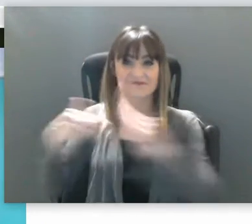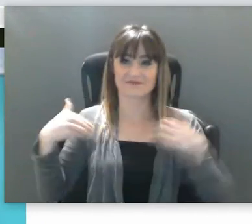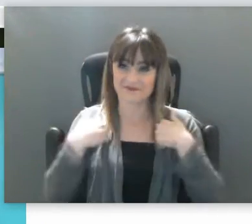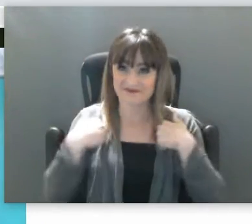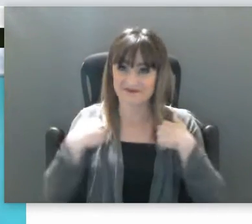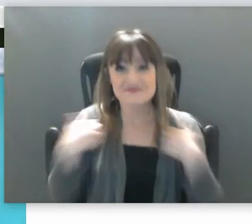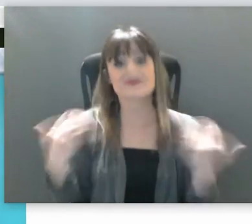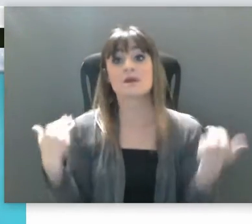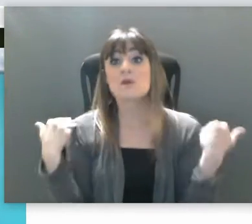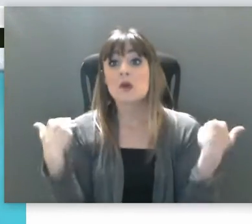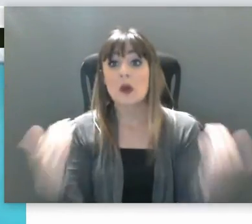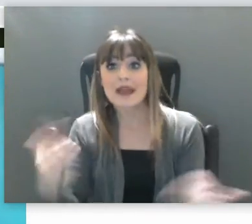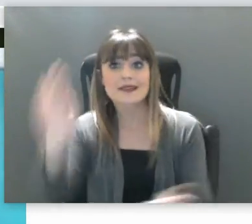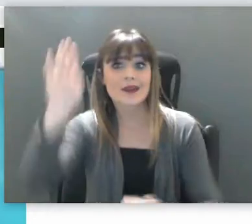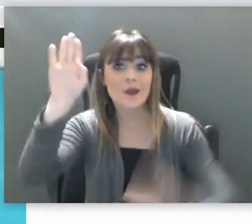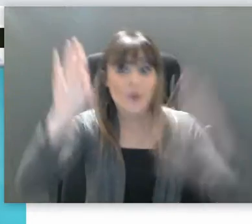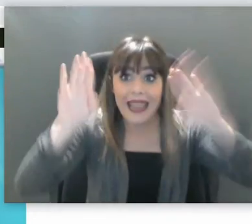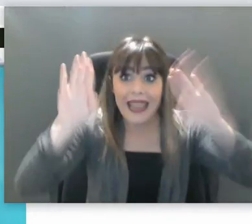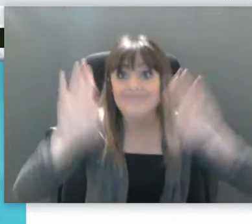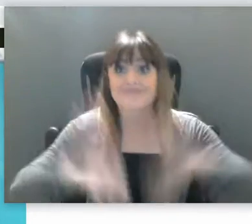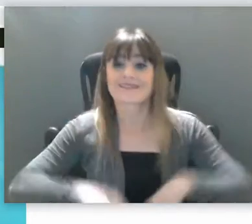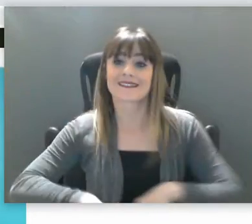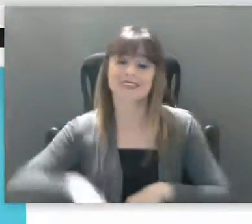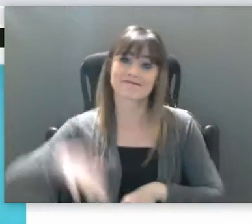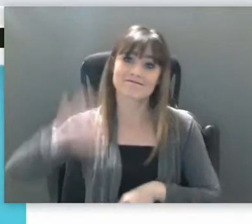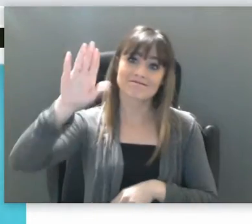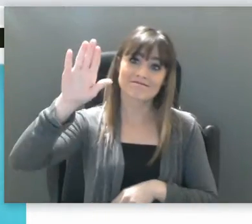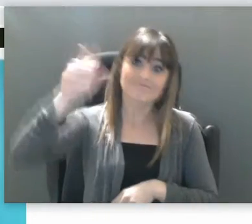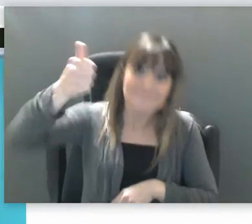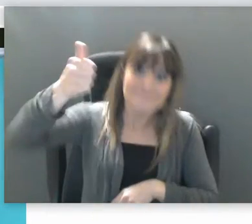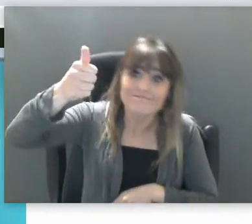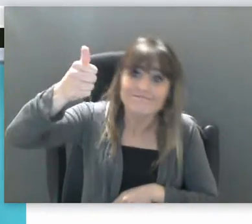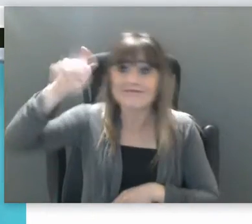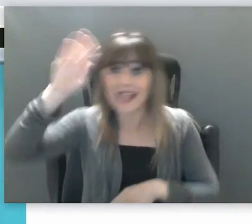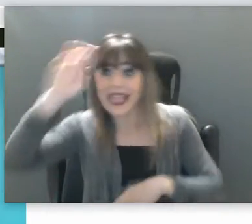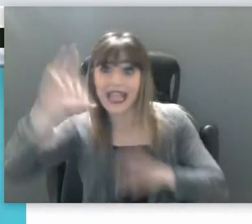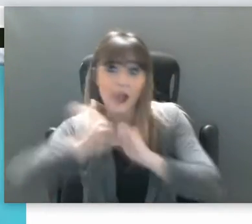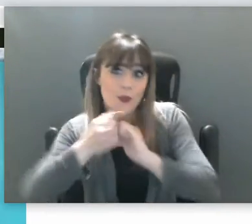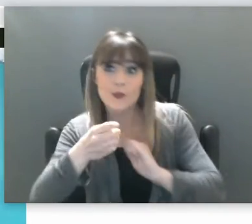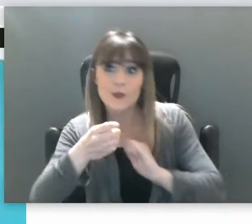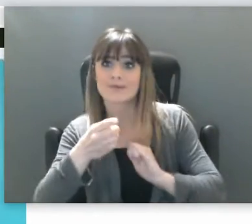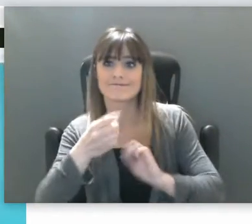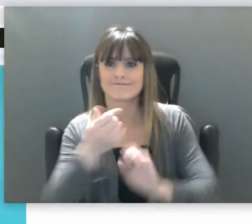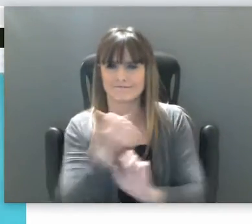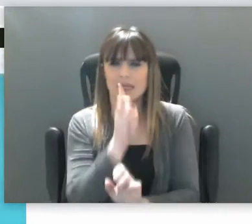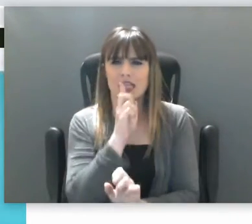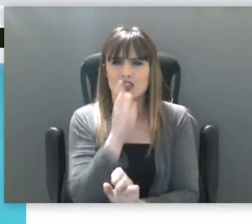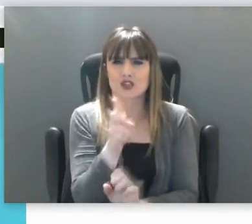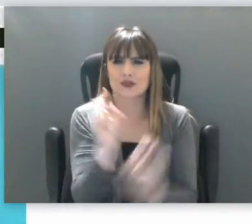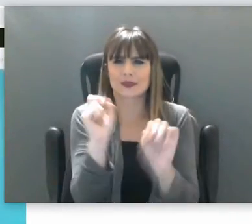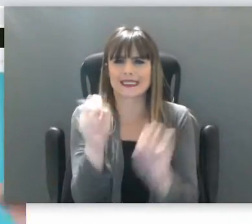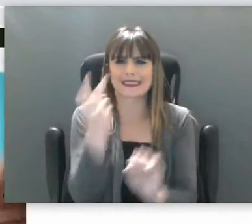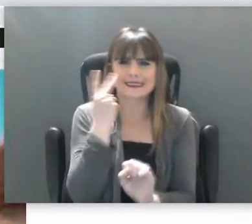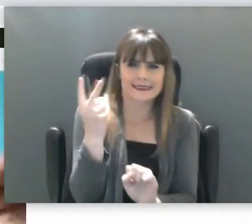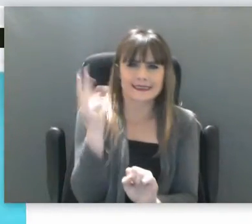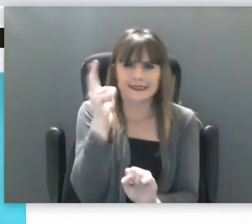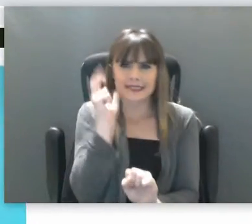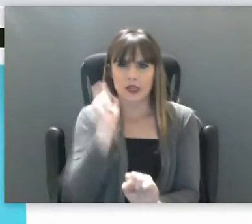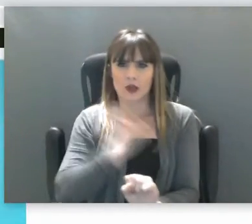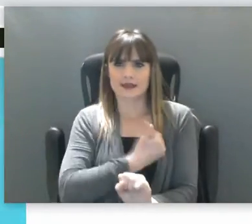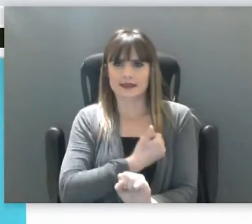thumbs up or hi there, how are you? So I just like to make sure you guys can see us and hear us. Oh, good. There we are.